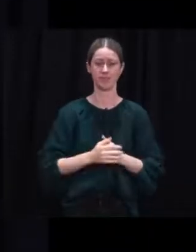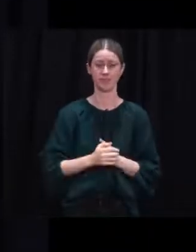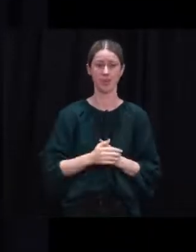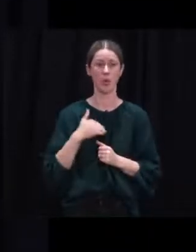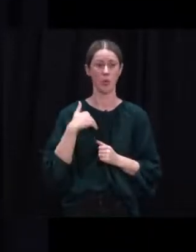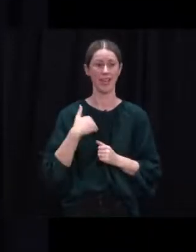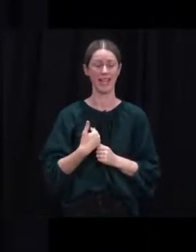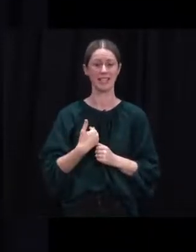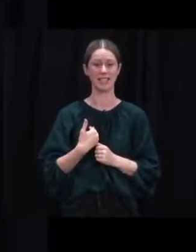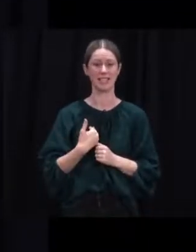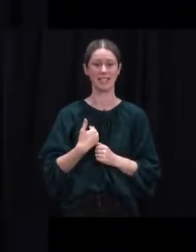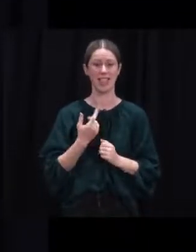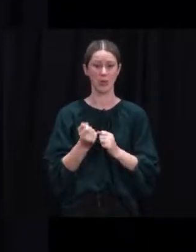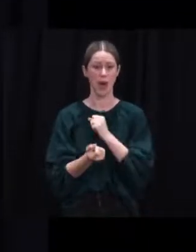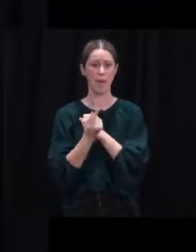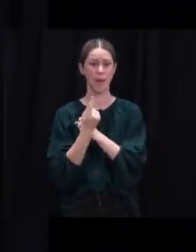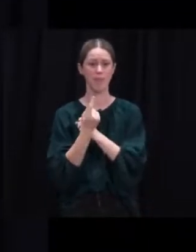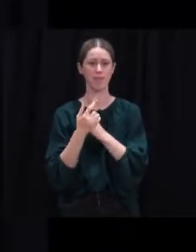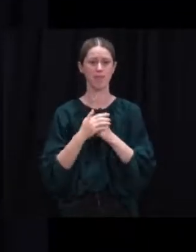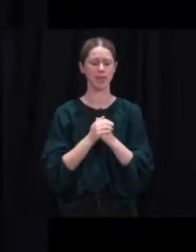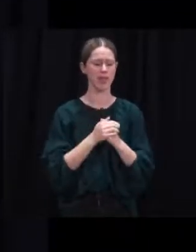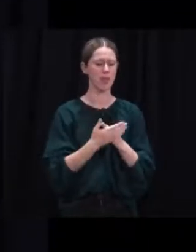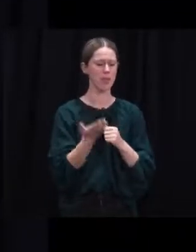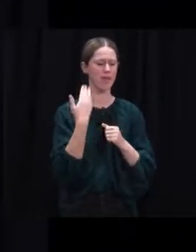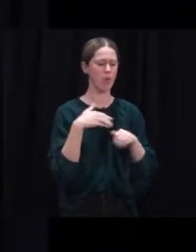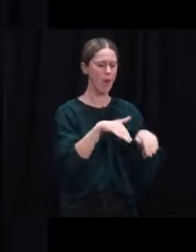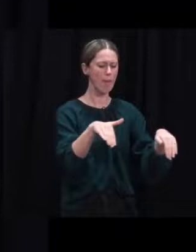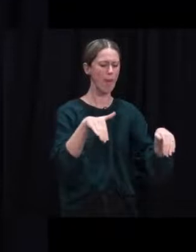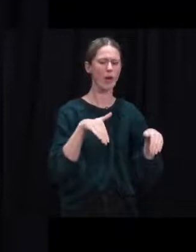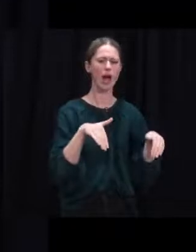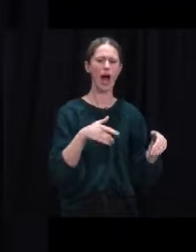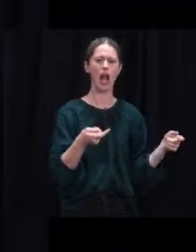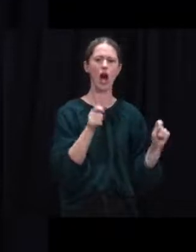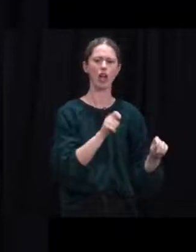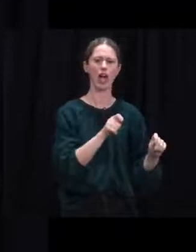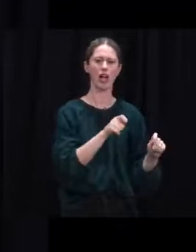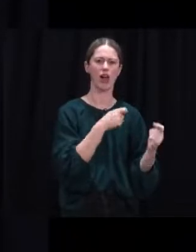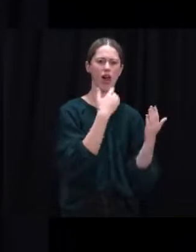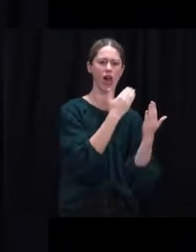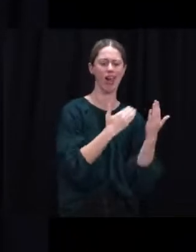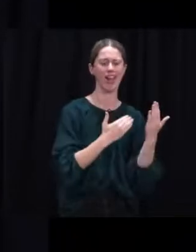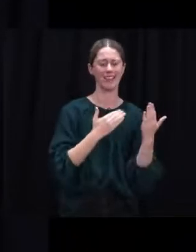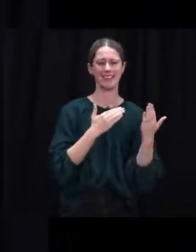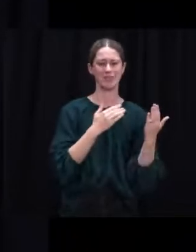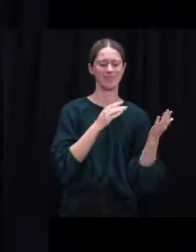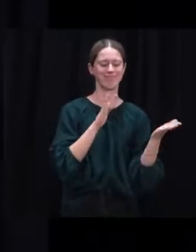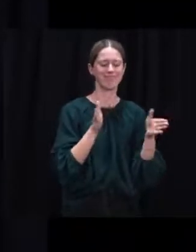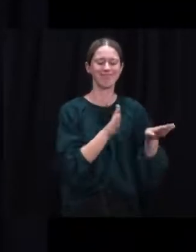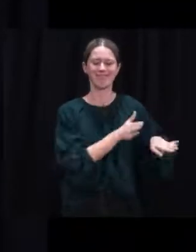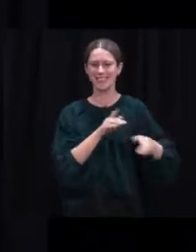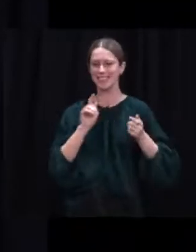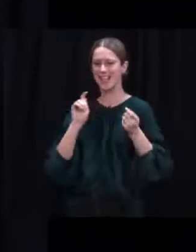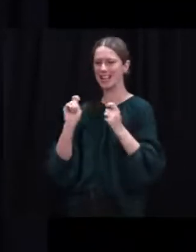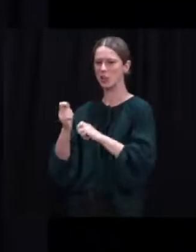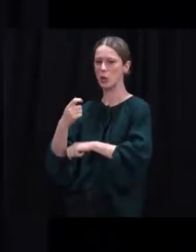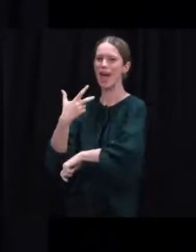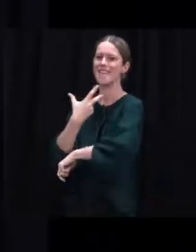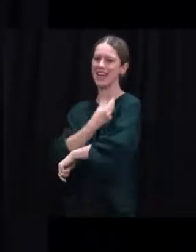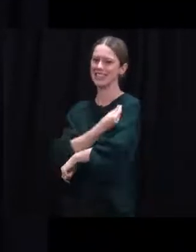of the last year is to get very high levels of vaccination. So we do need to shift from things like our